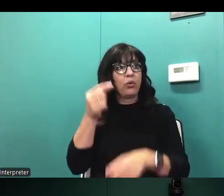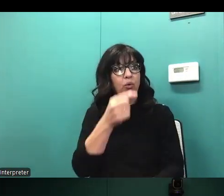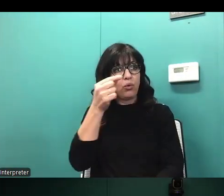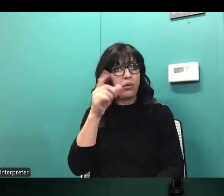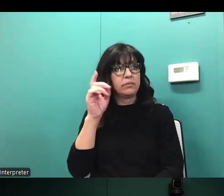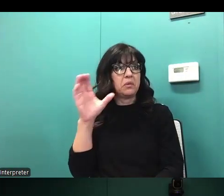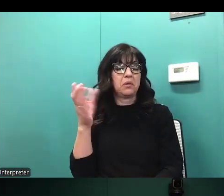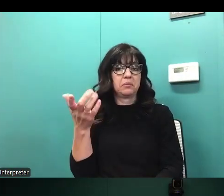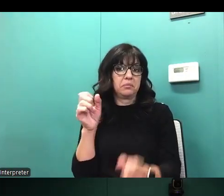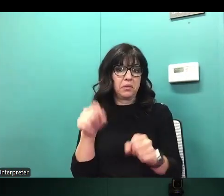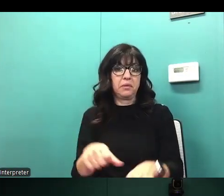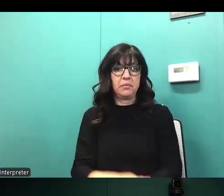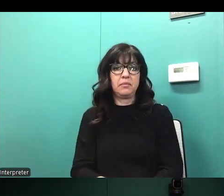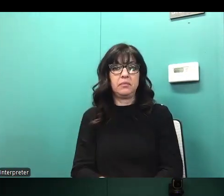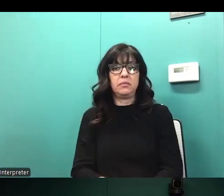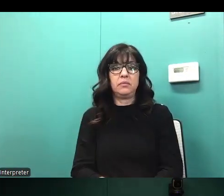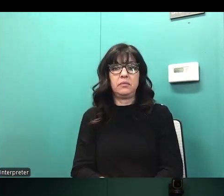well.